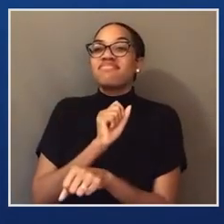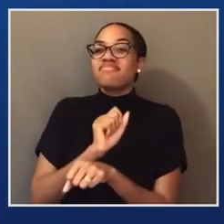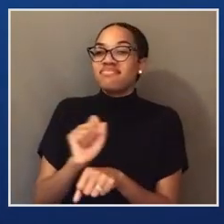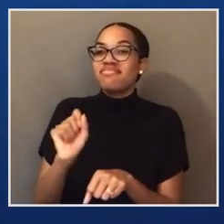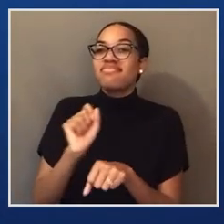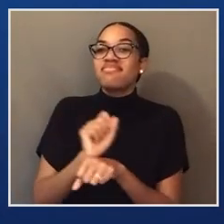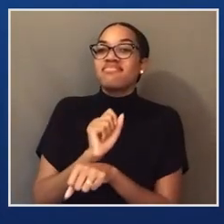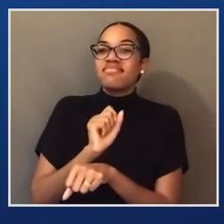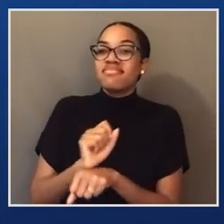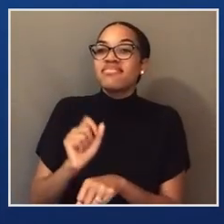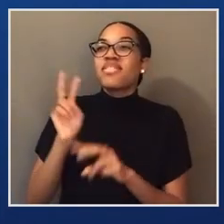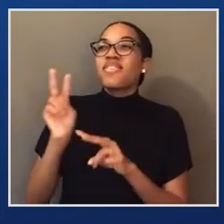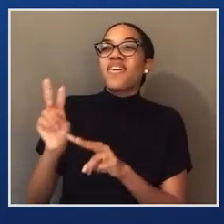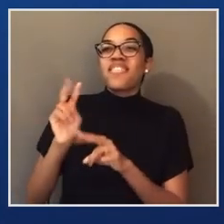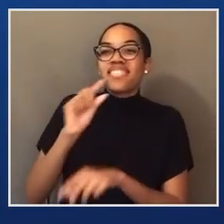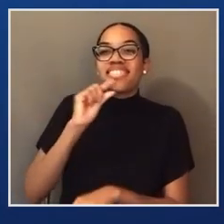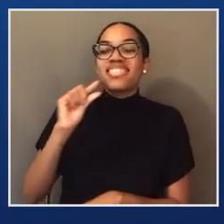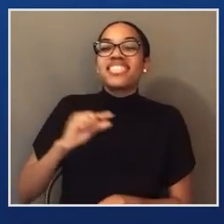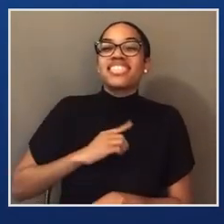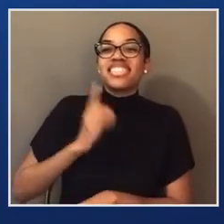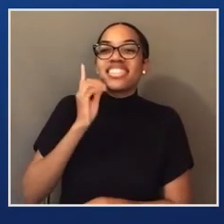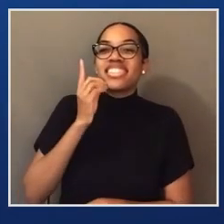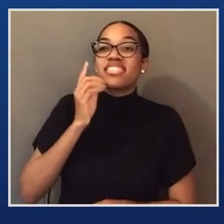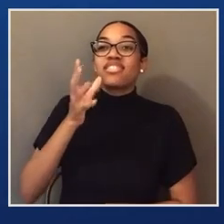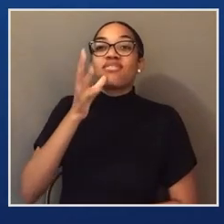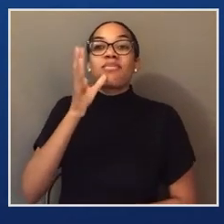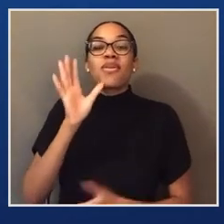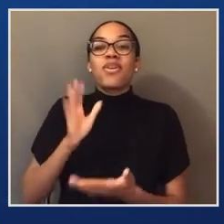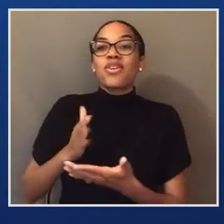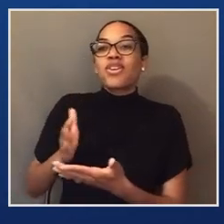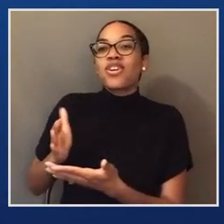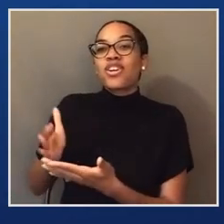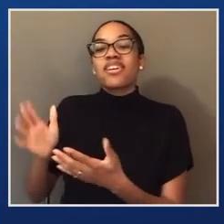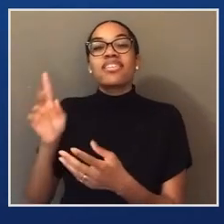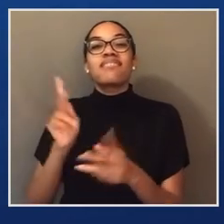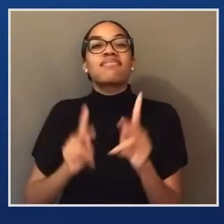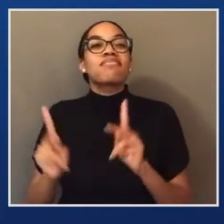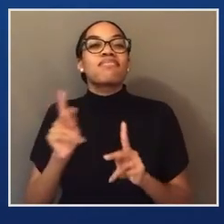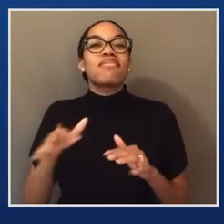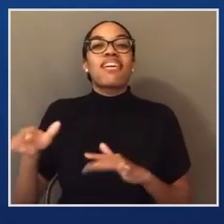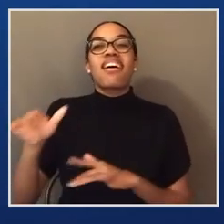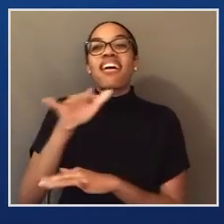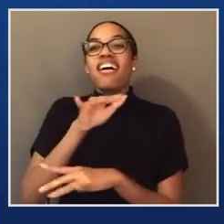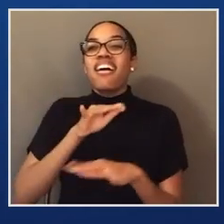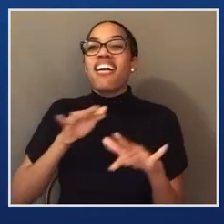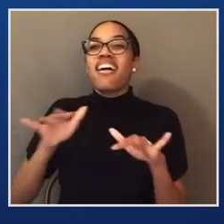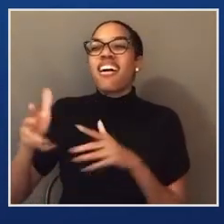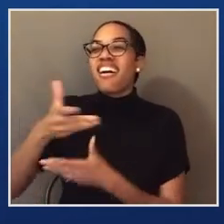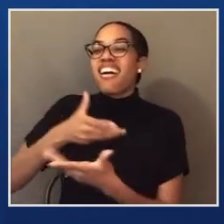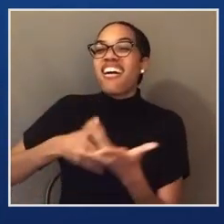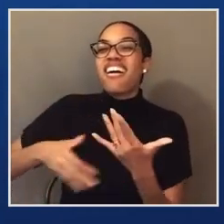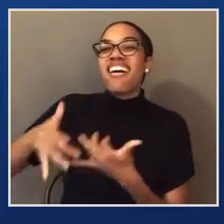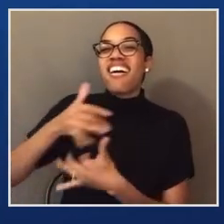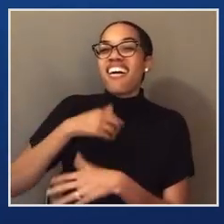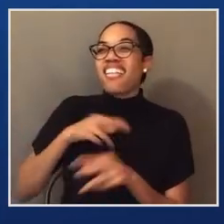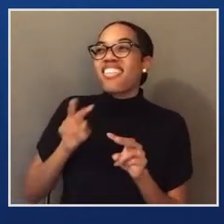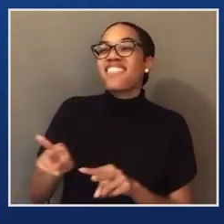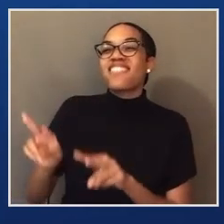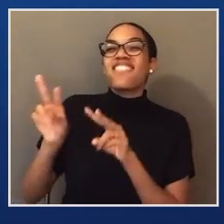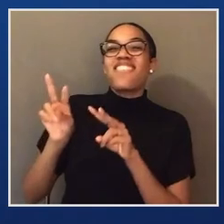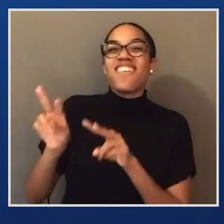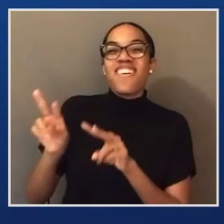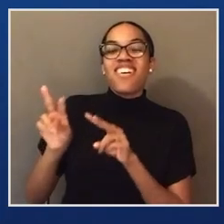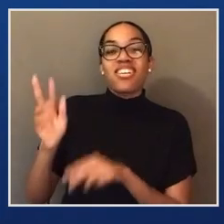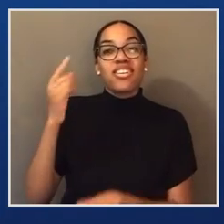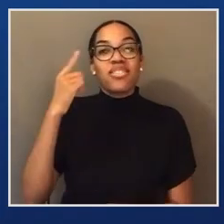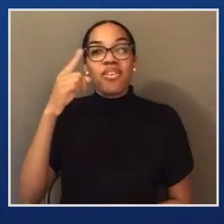And cheese up in the oven, grandma finished. Thanksgiving round the corner, need banana. Brought you home to mama, even though you